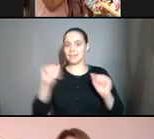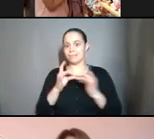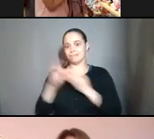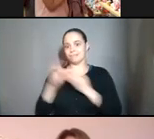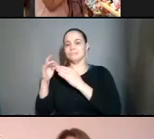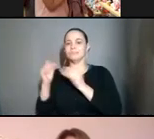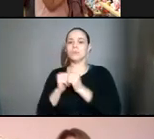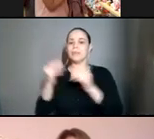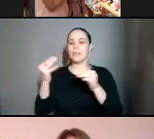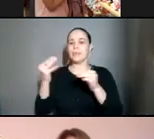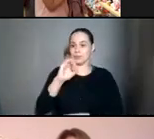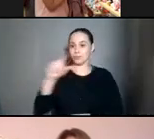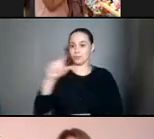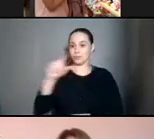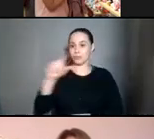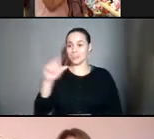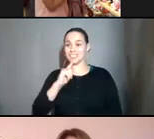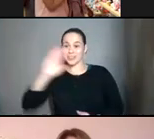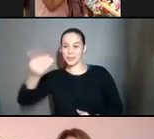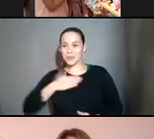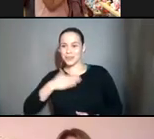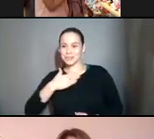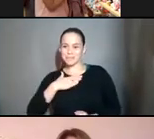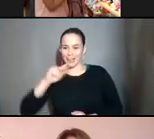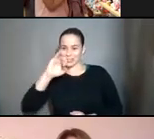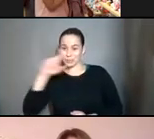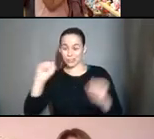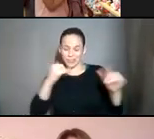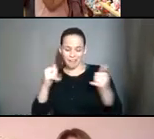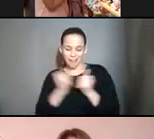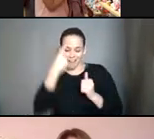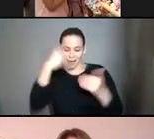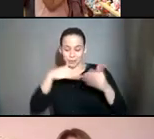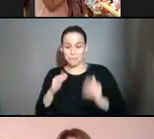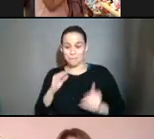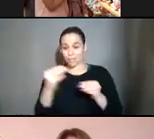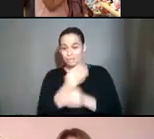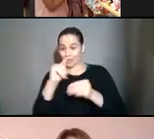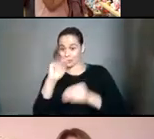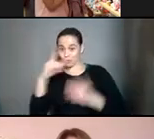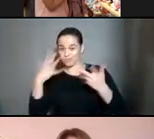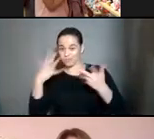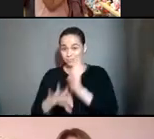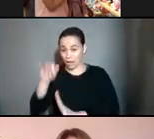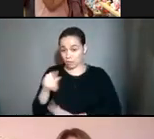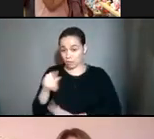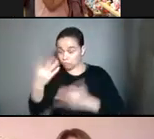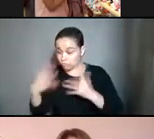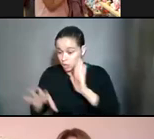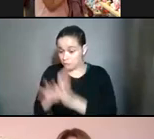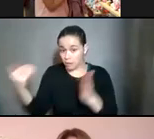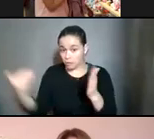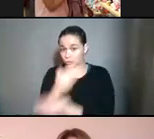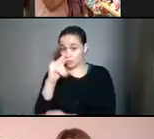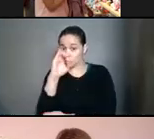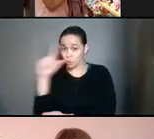Welcome to My Tools, where you can play with the Dreambox math tools that you have found. After you've discovered a new tool in the adventure part,